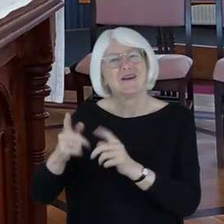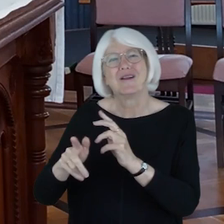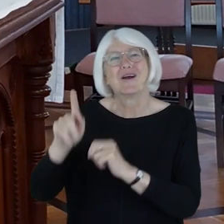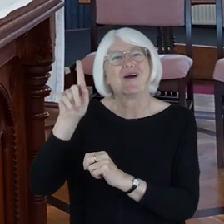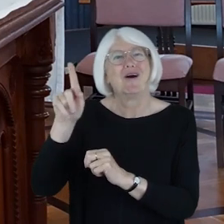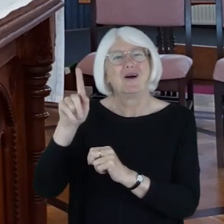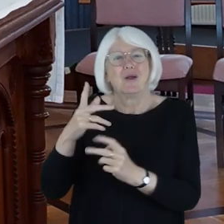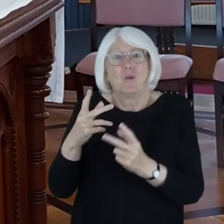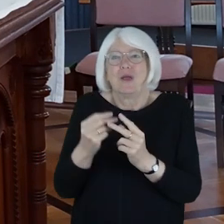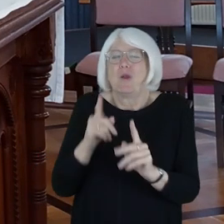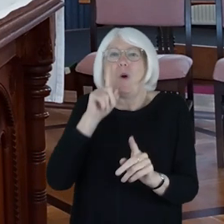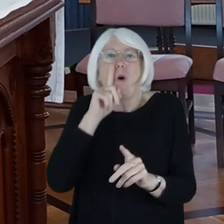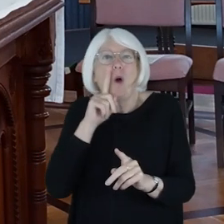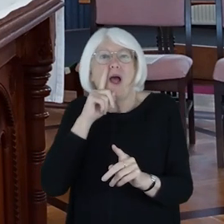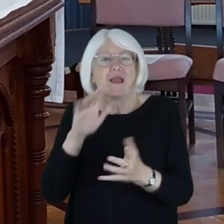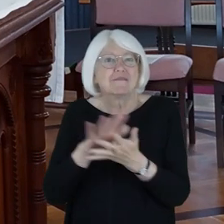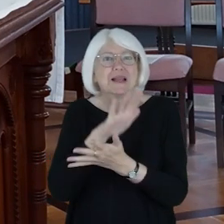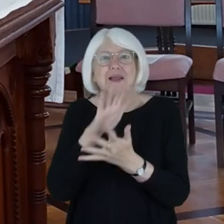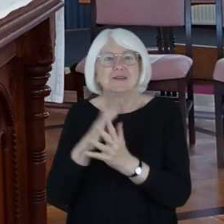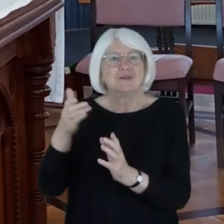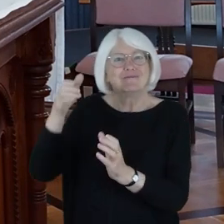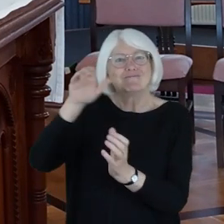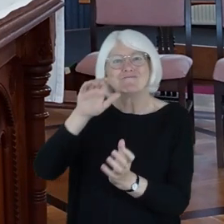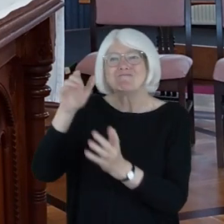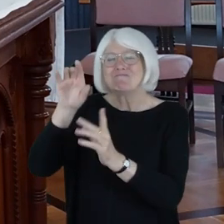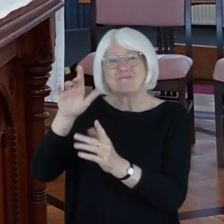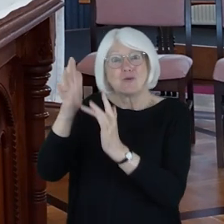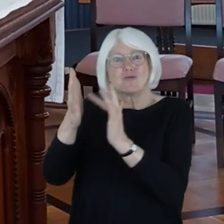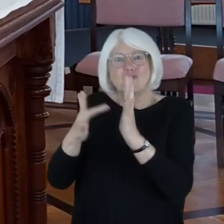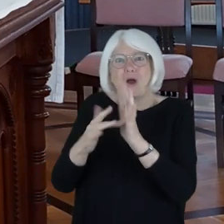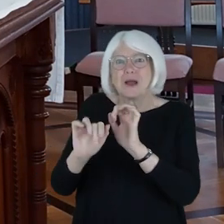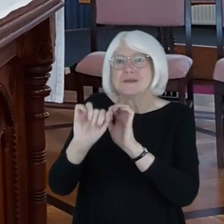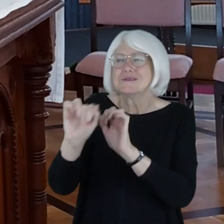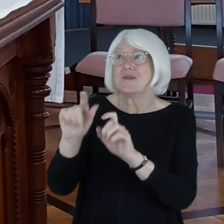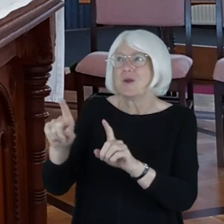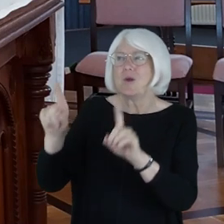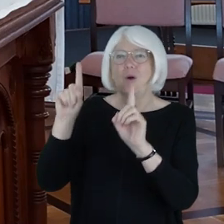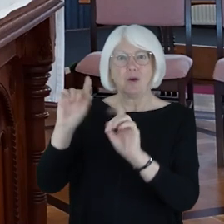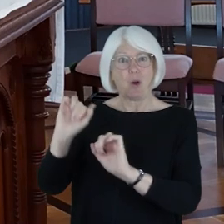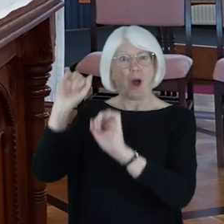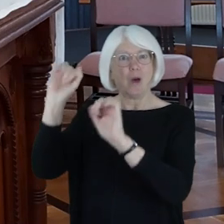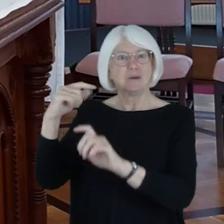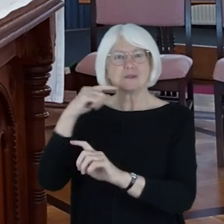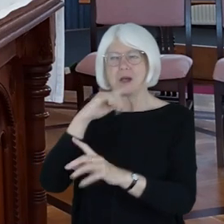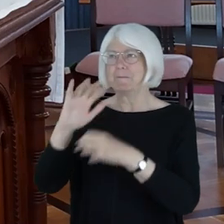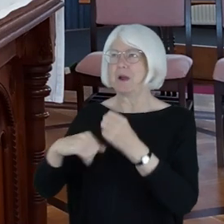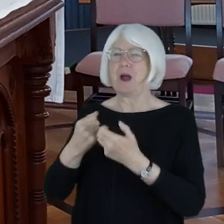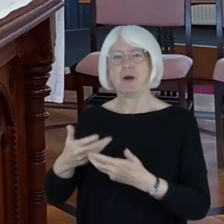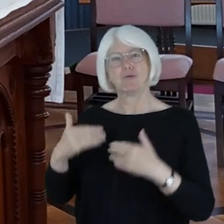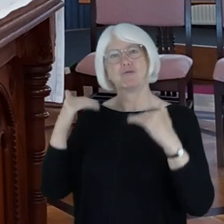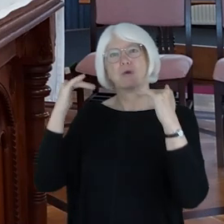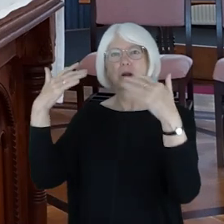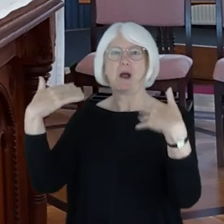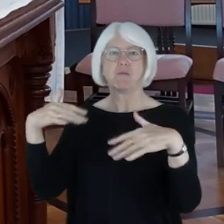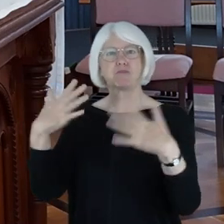oil of gladness you have anointed Christ the Lord, your only Son, to be our great High Priest and King of all